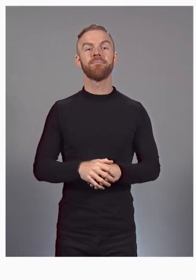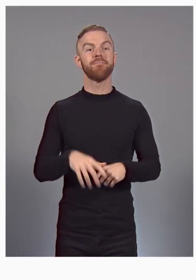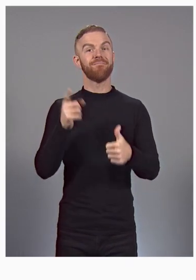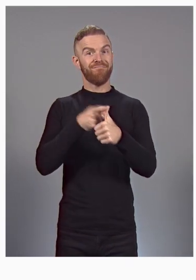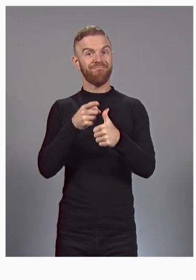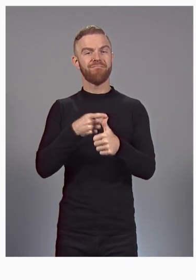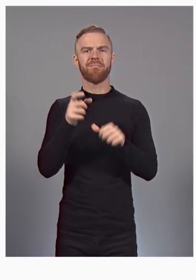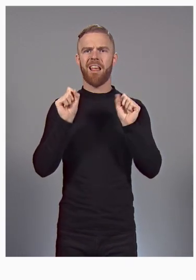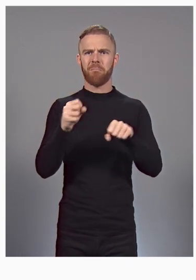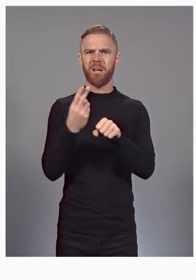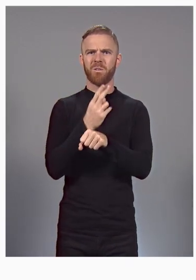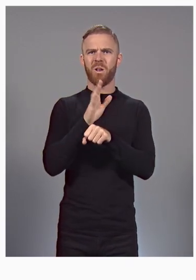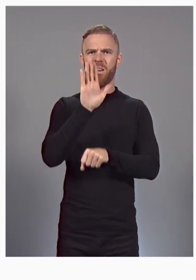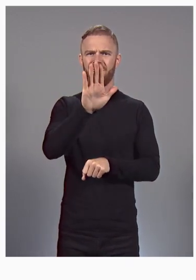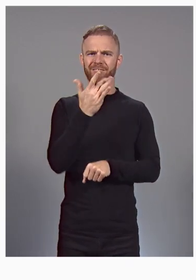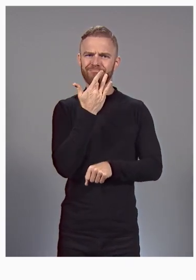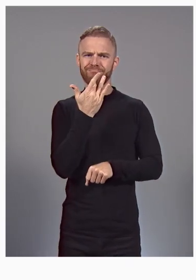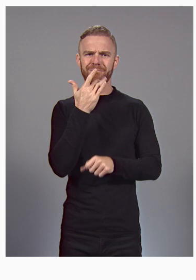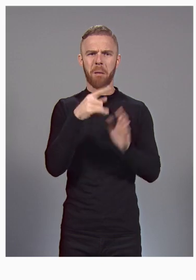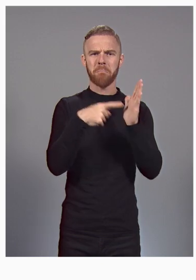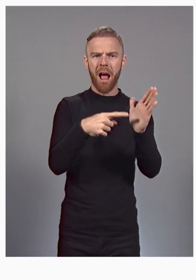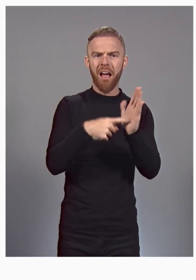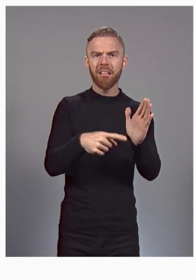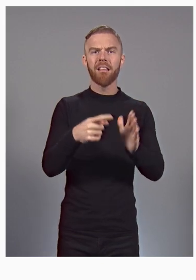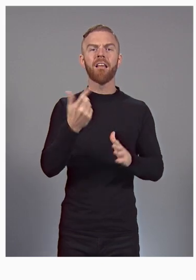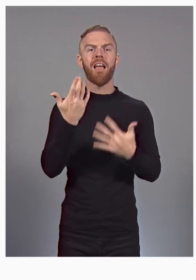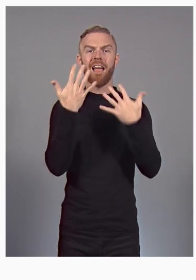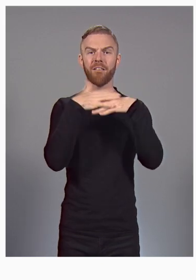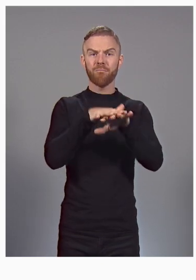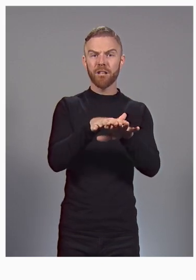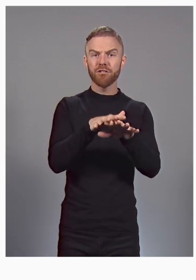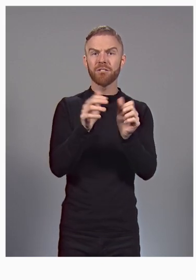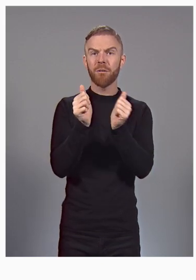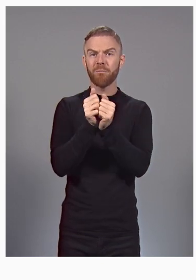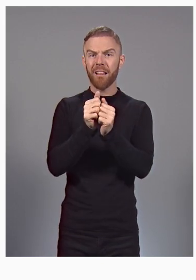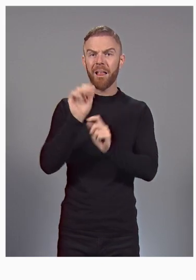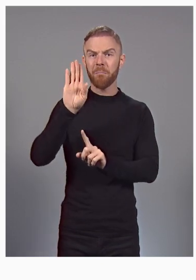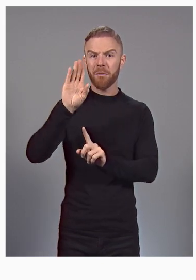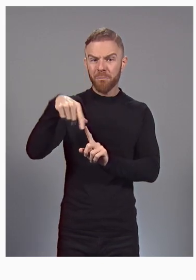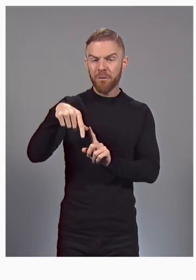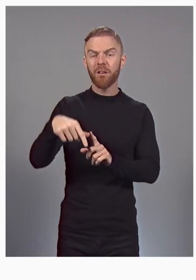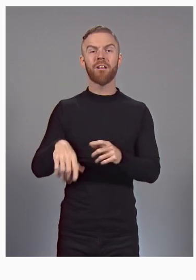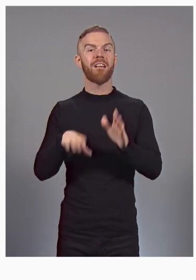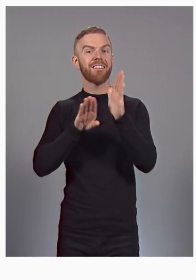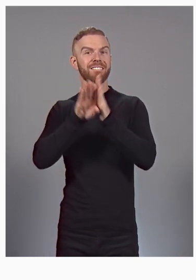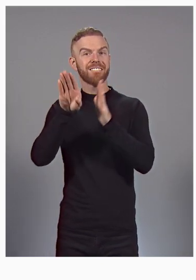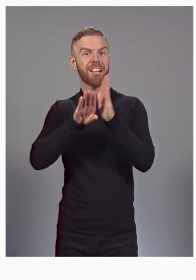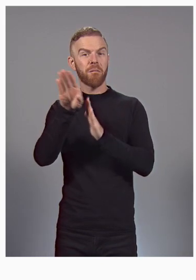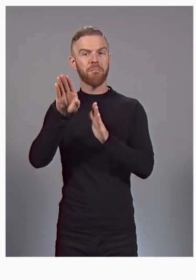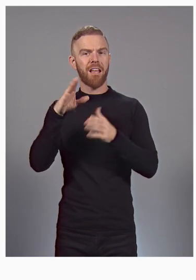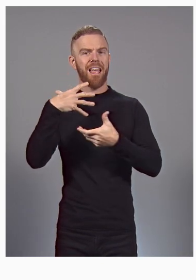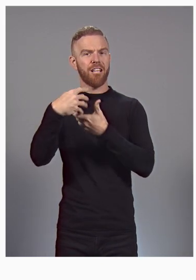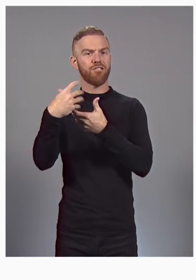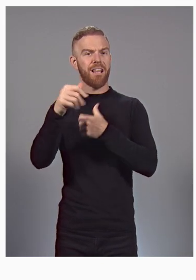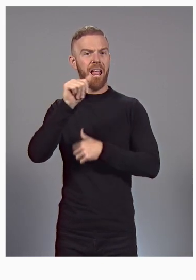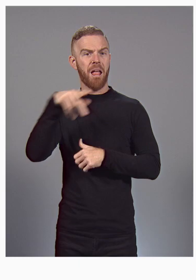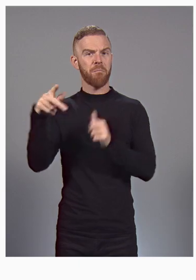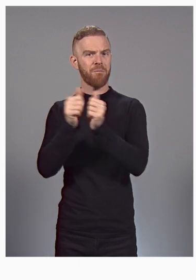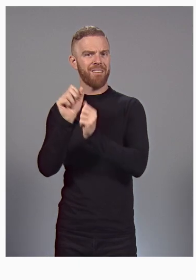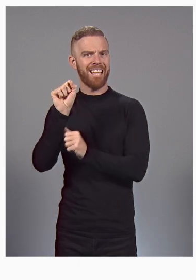custom models, integration with BigQuery, and developing external applications with